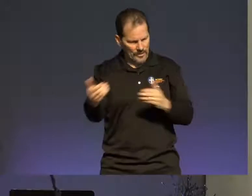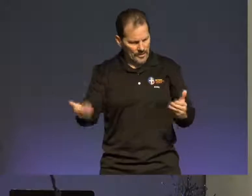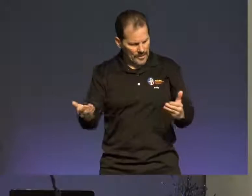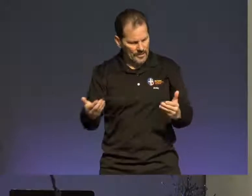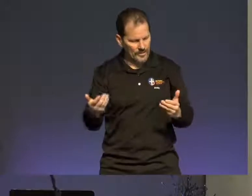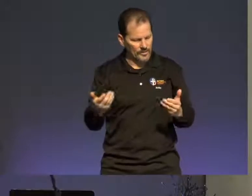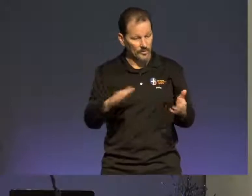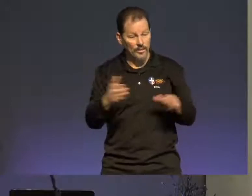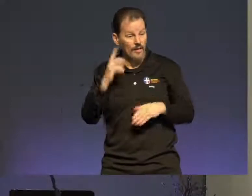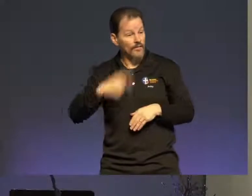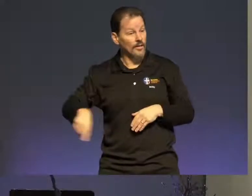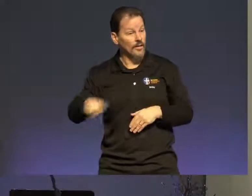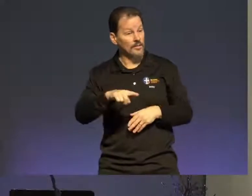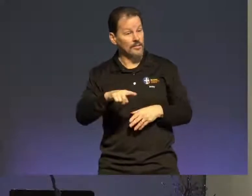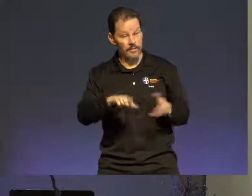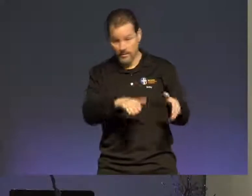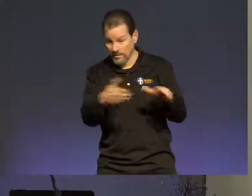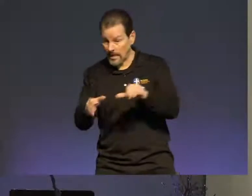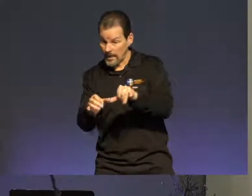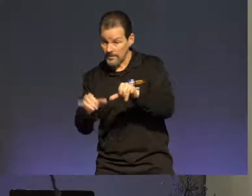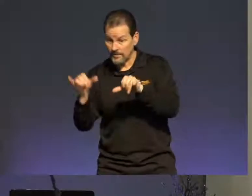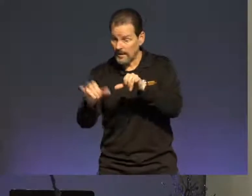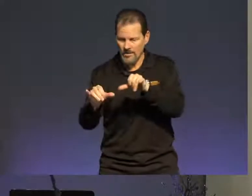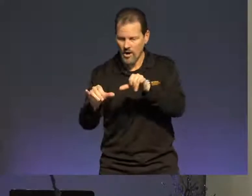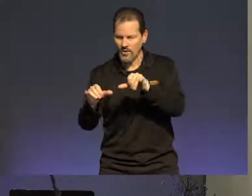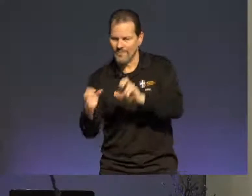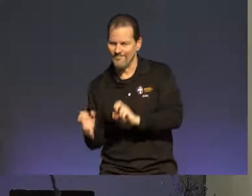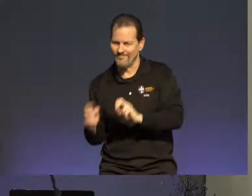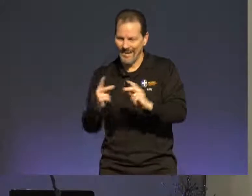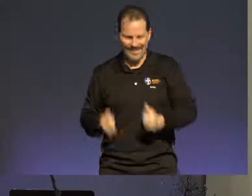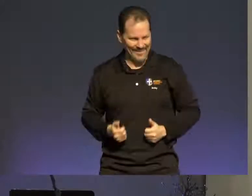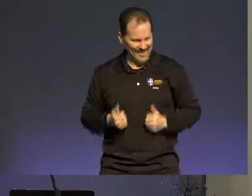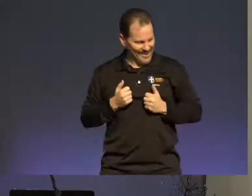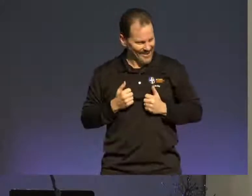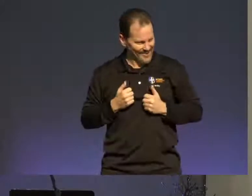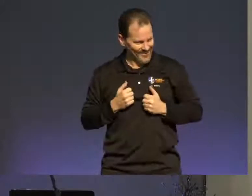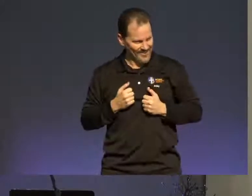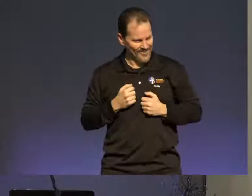dead. But as your word says, that he rose on the third day.